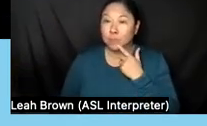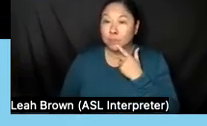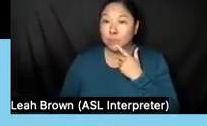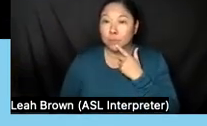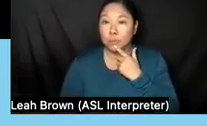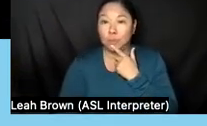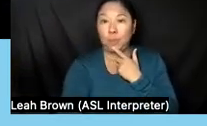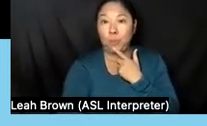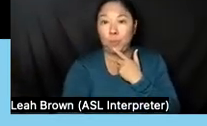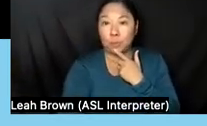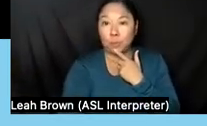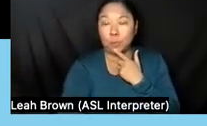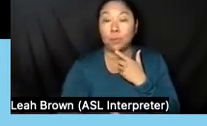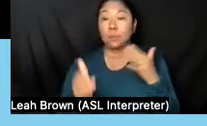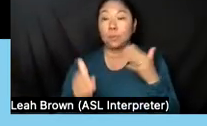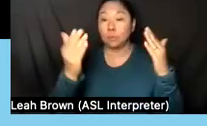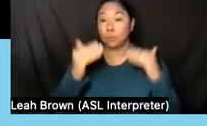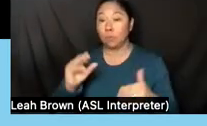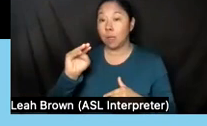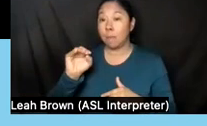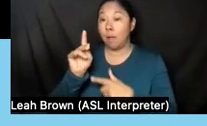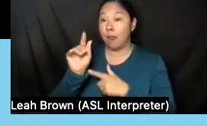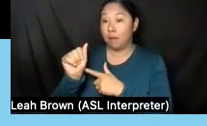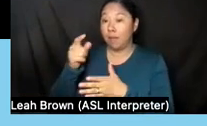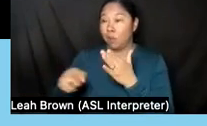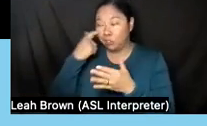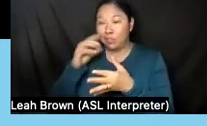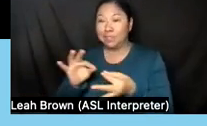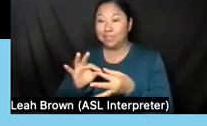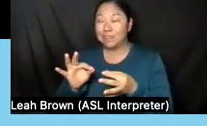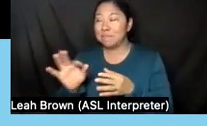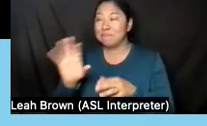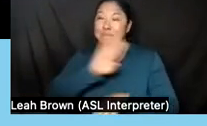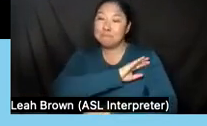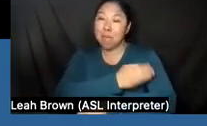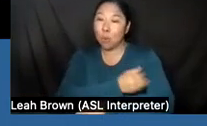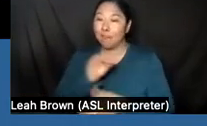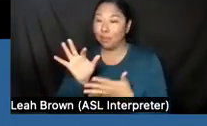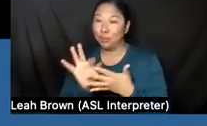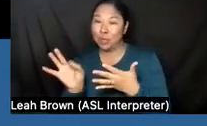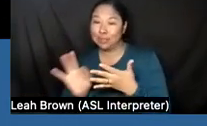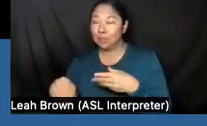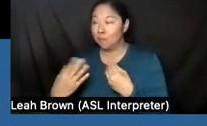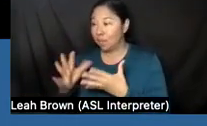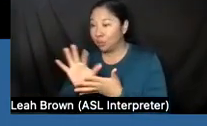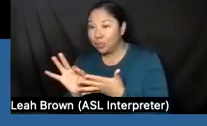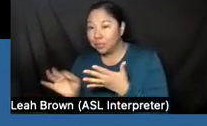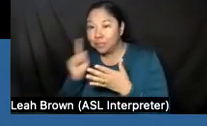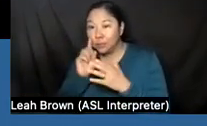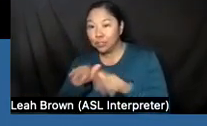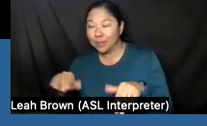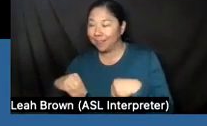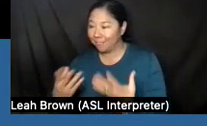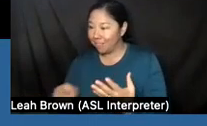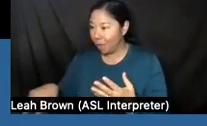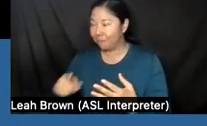So going into what Monica was saying, the power of choice. Providing choices to our children gives them a sense of control